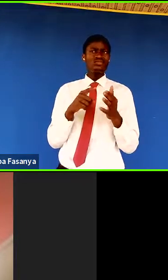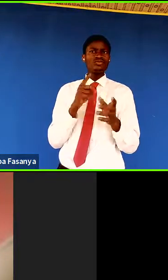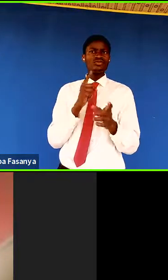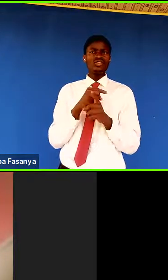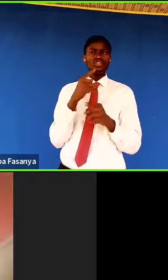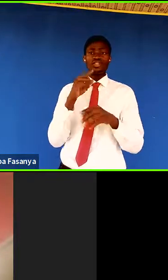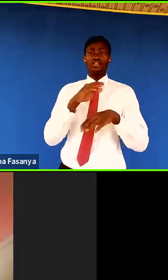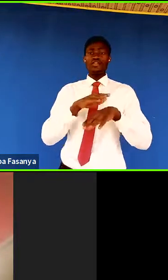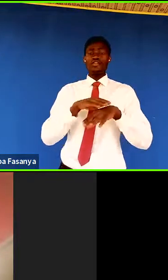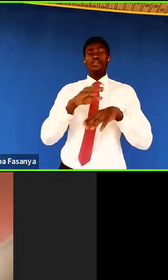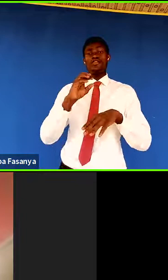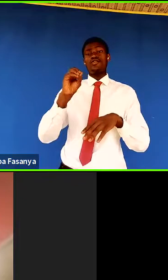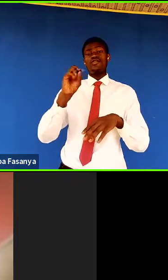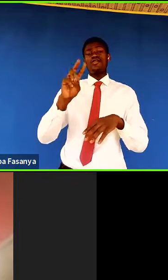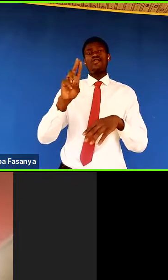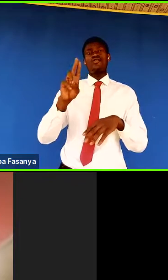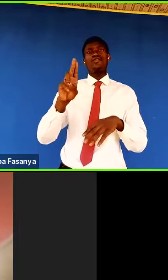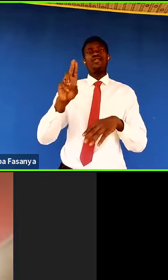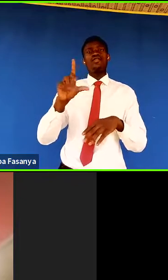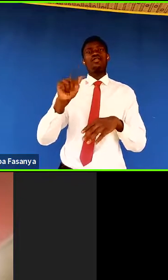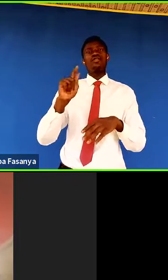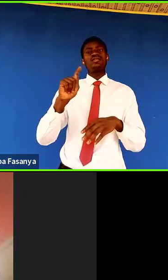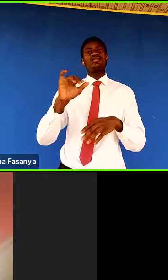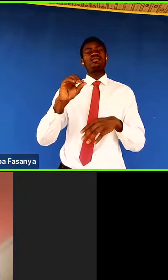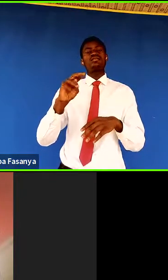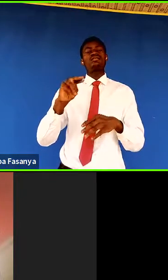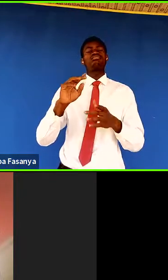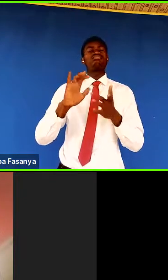Okay. So what